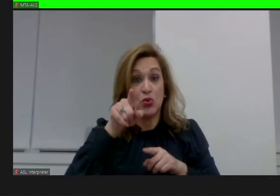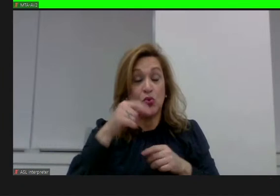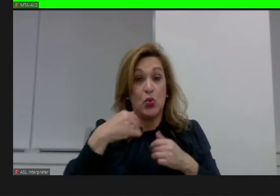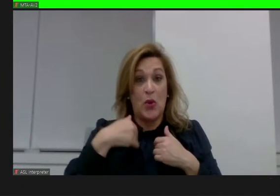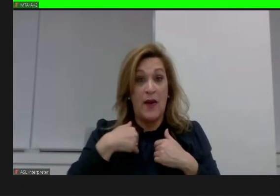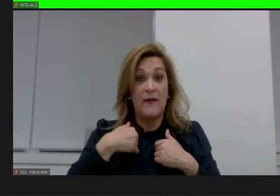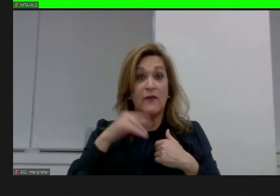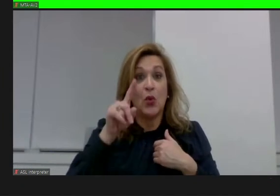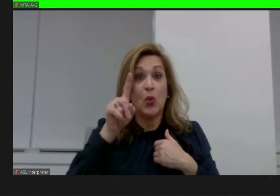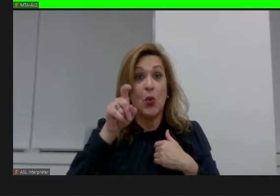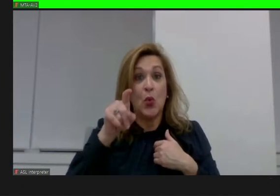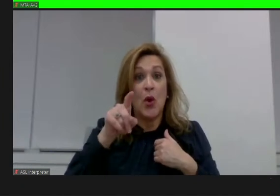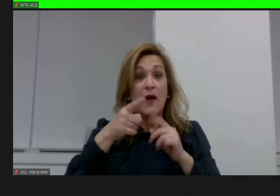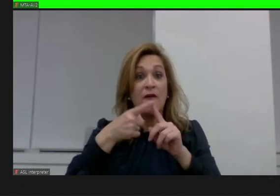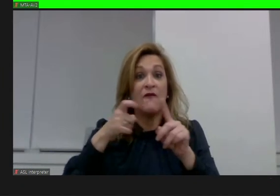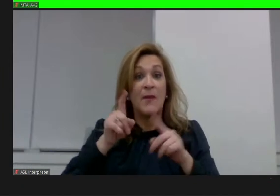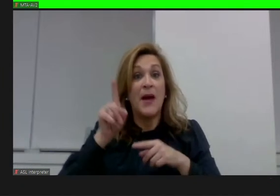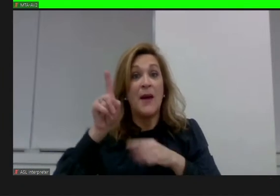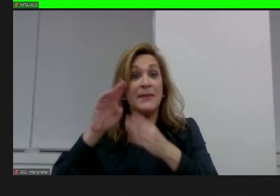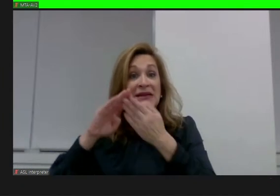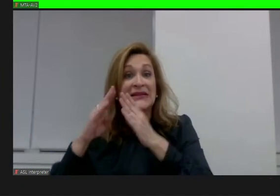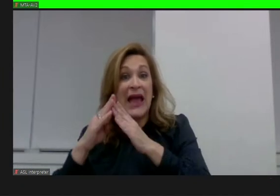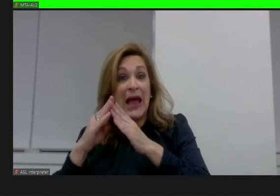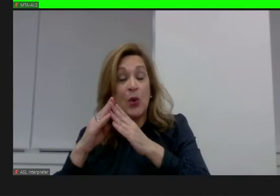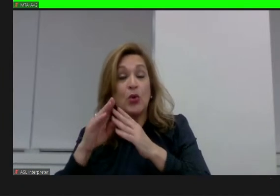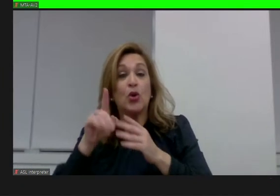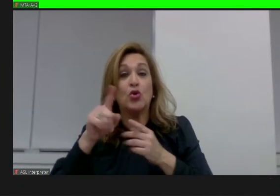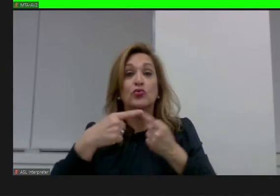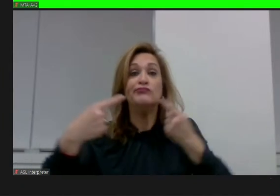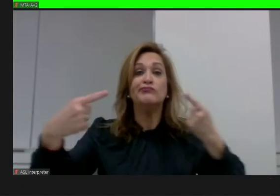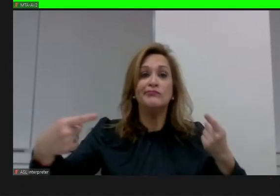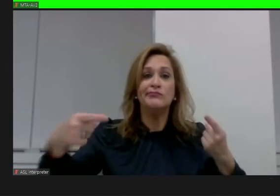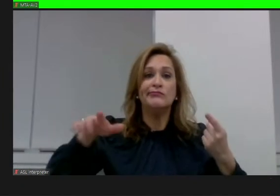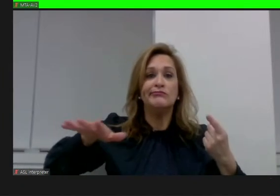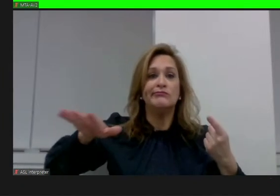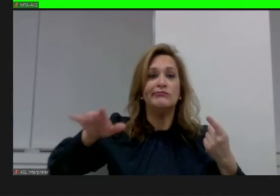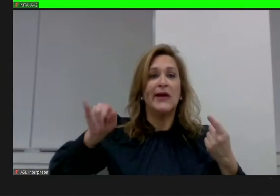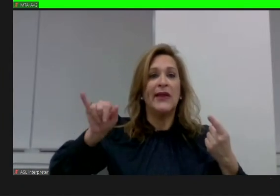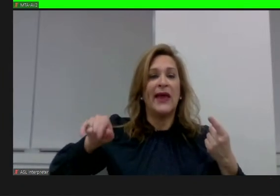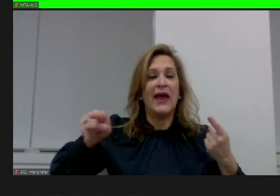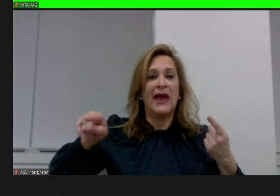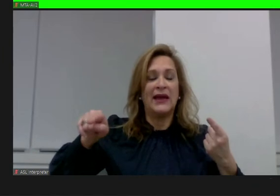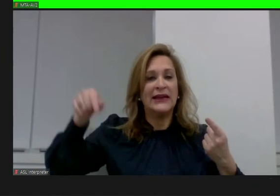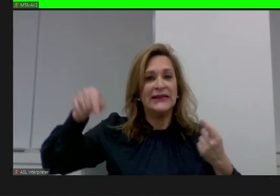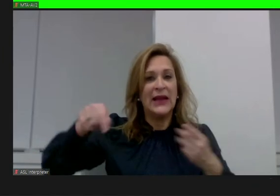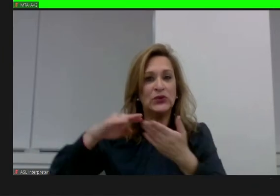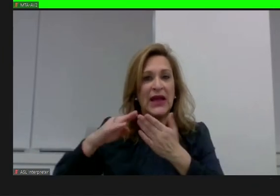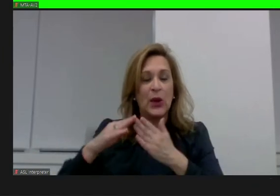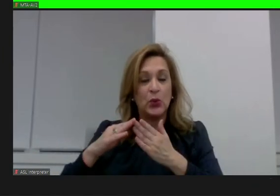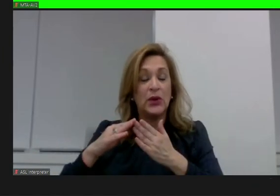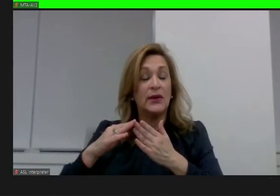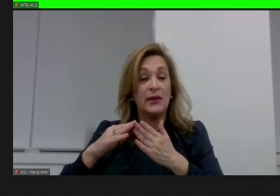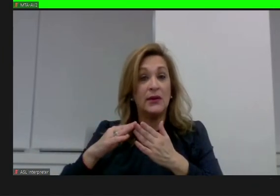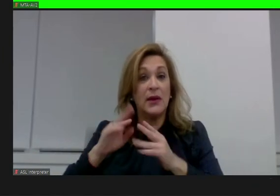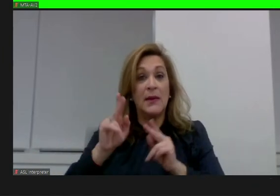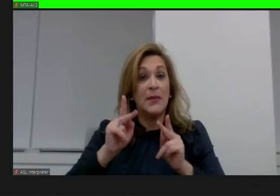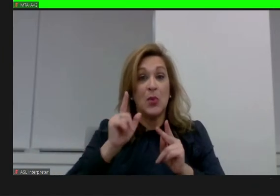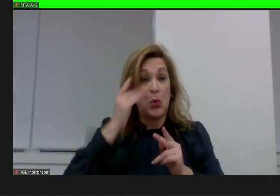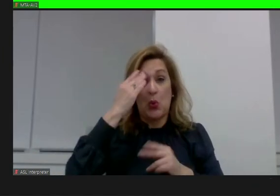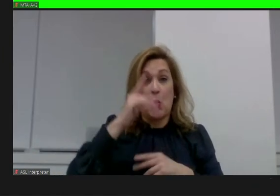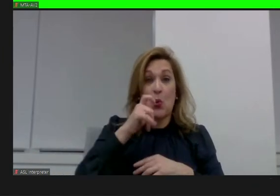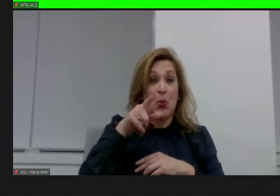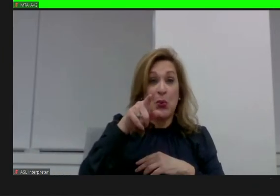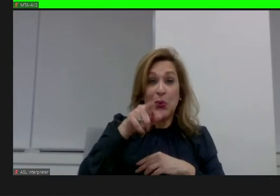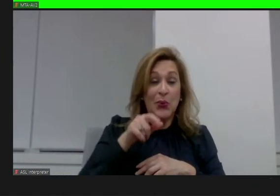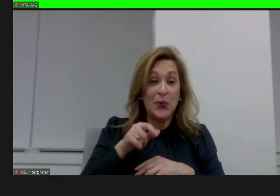side. People will not know where you are, but if you have a booth, people know where the booth is. Now,